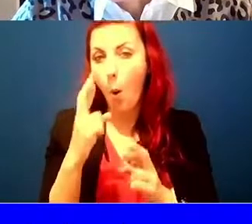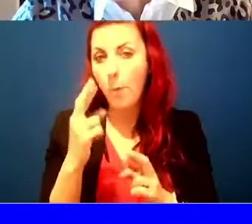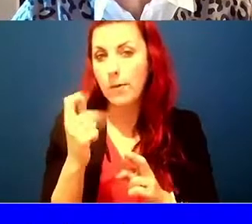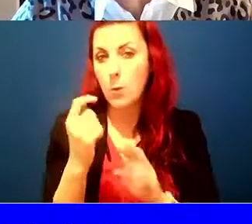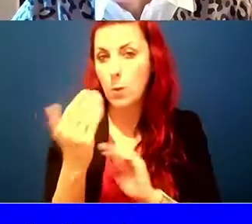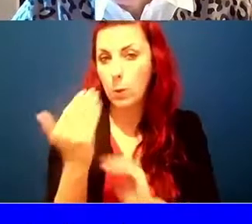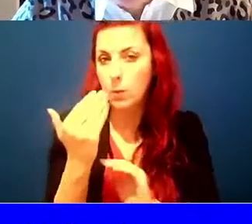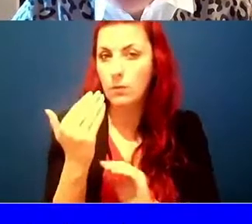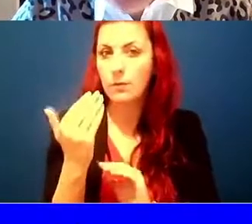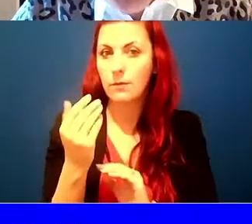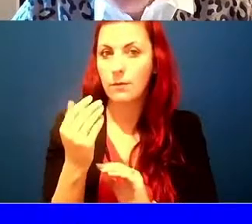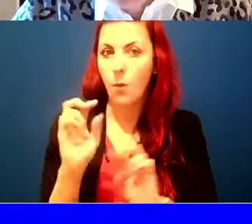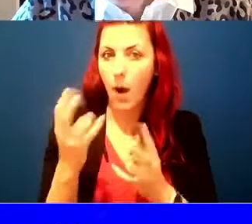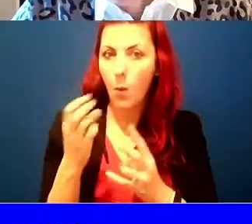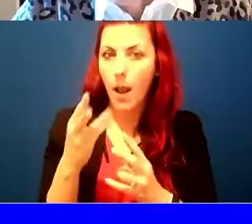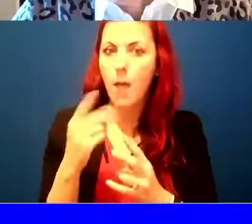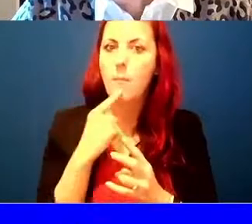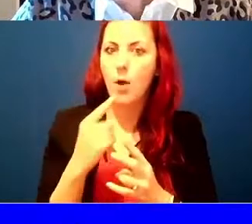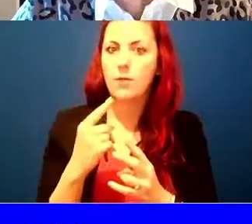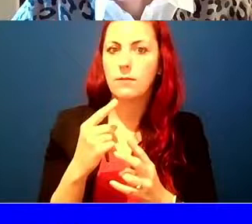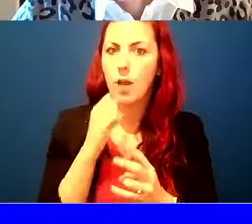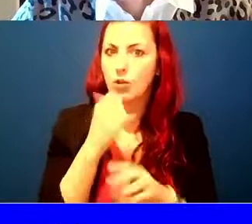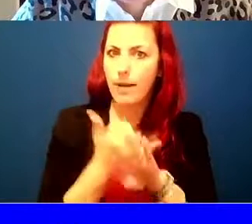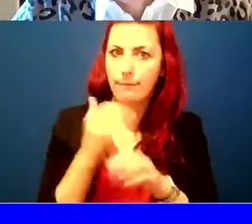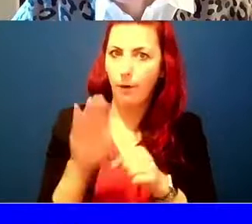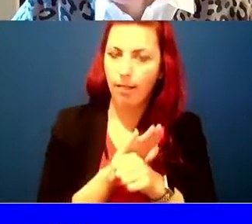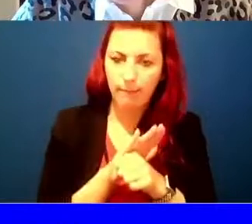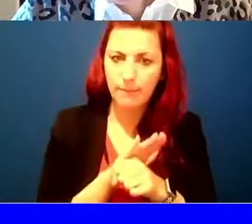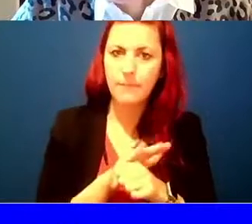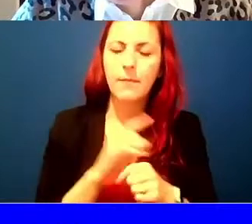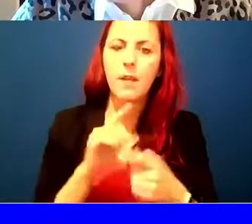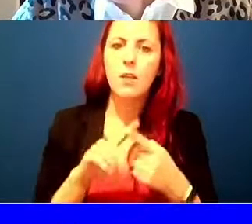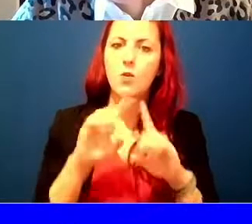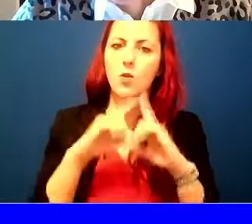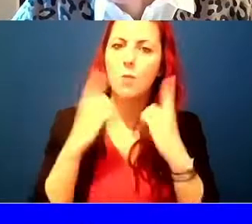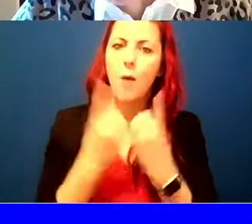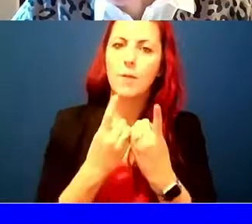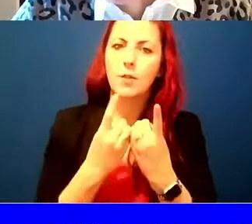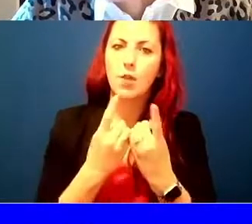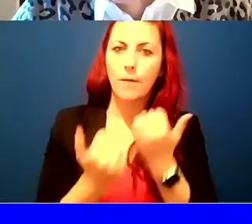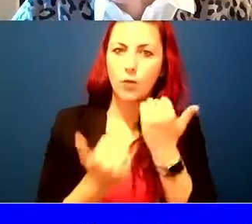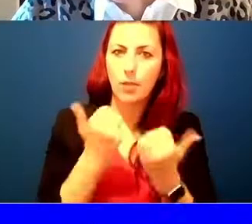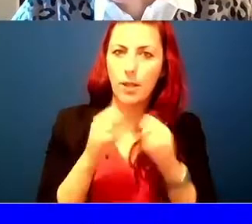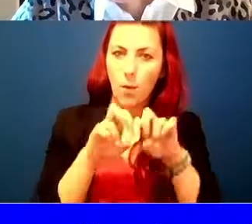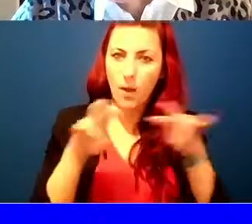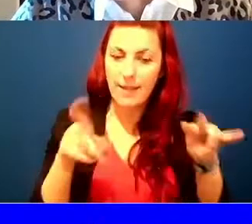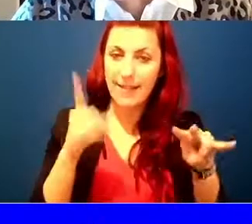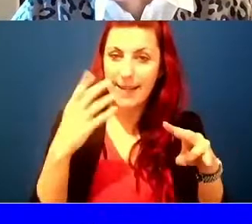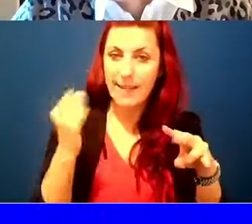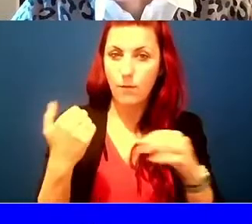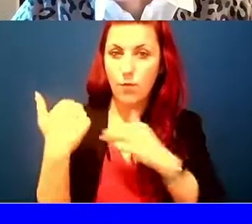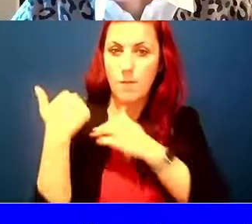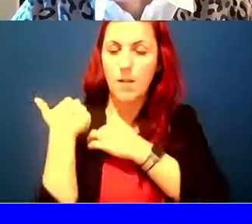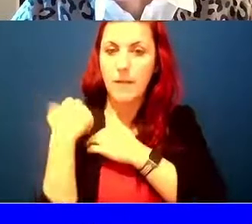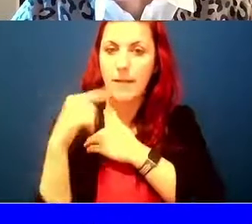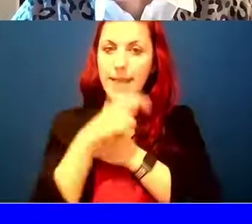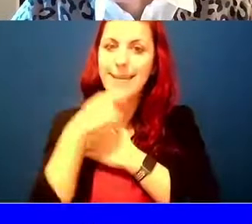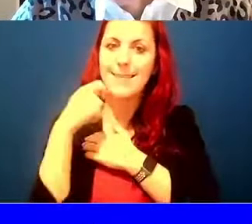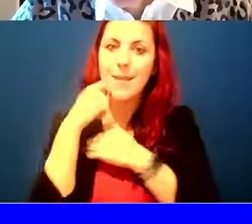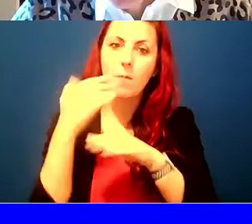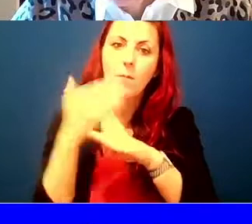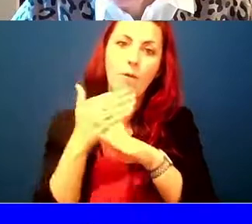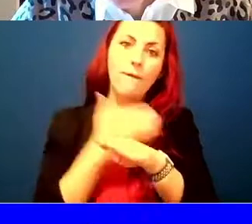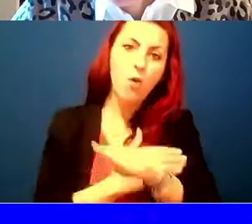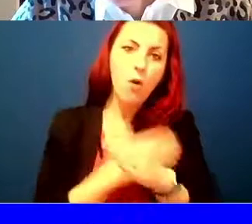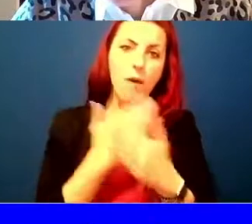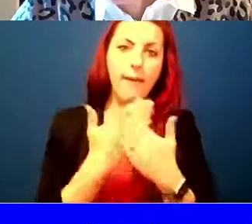The Department of Justice and Equality, who until recently had responsibility for the Act, estimated before the Act